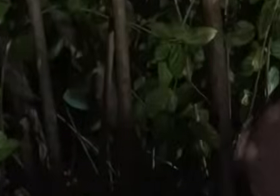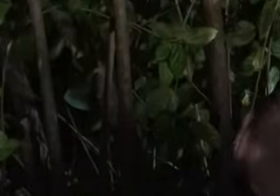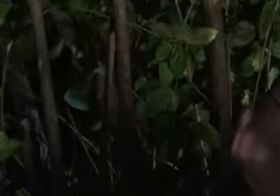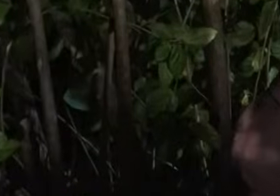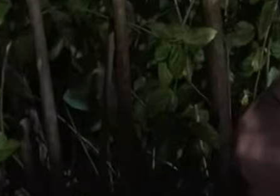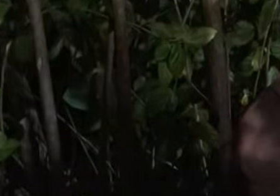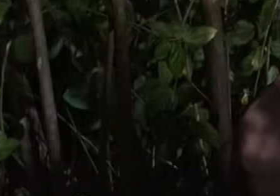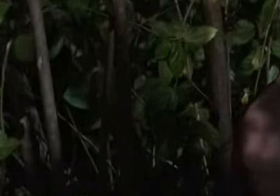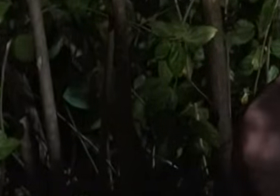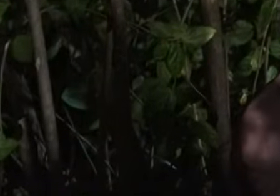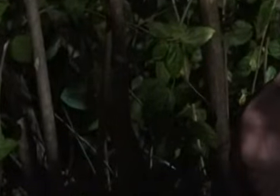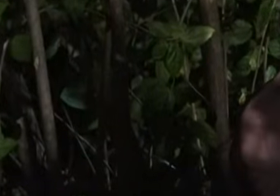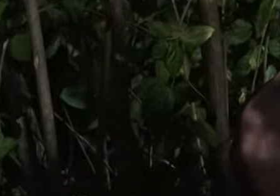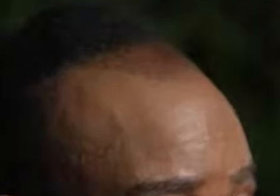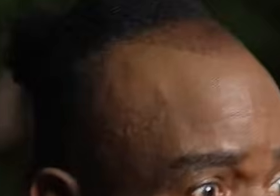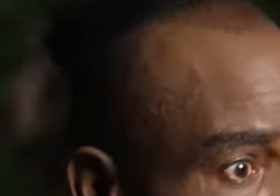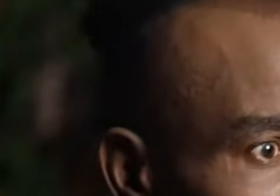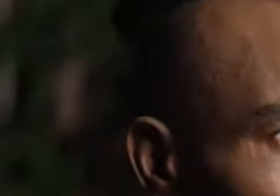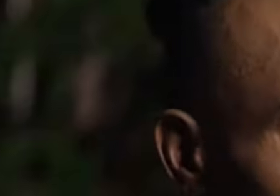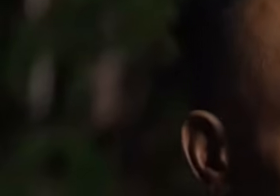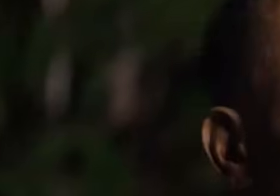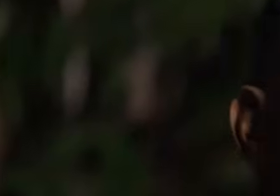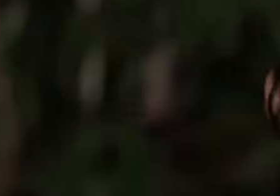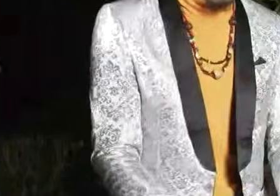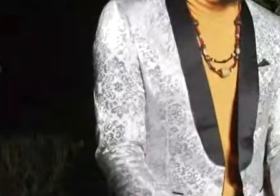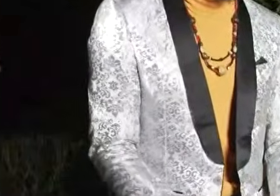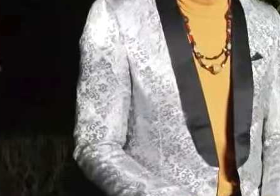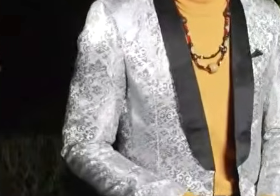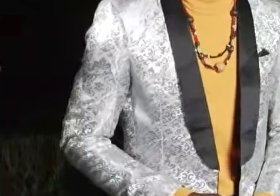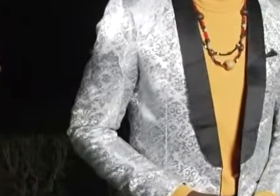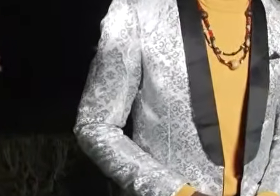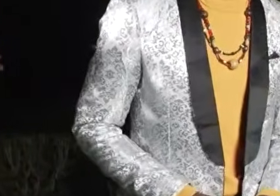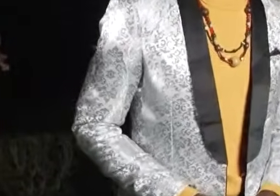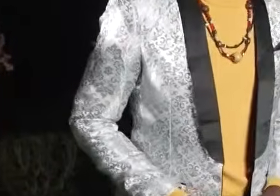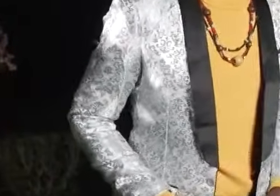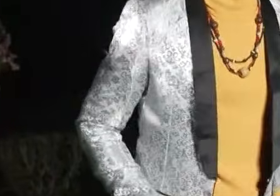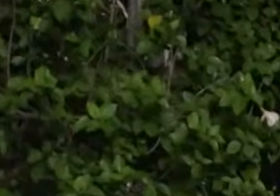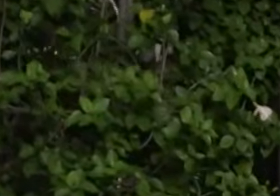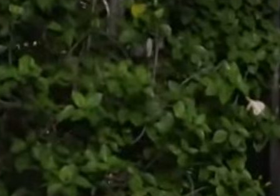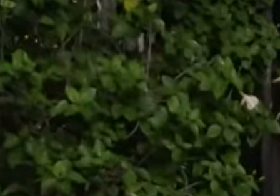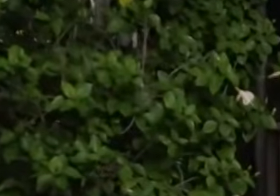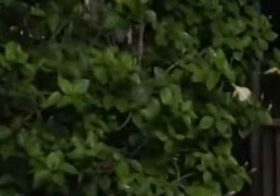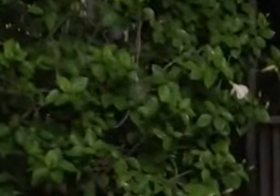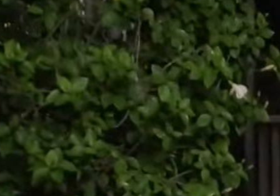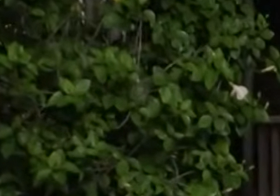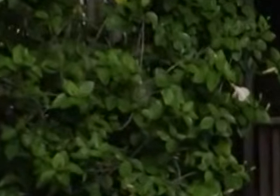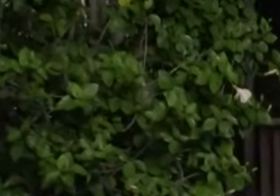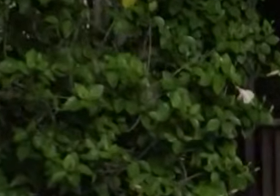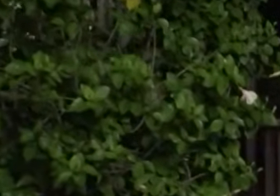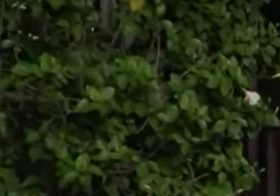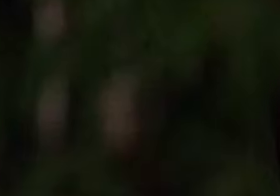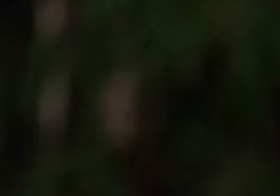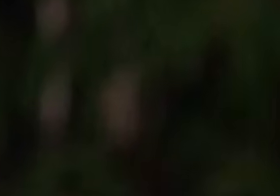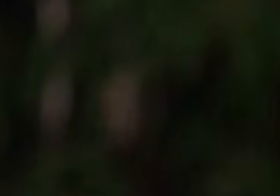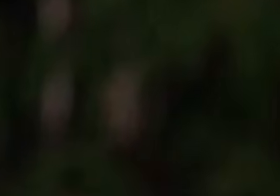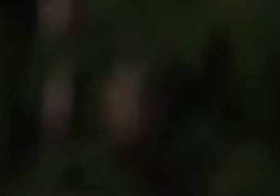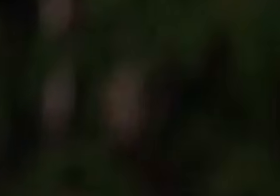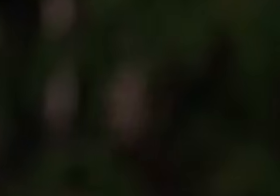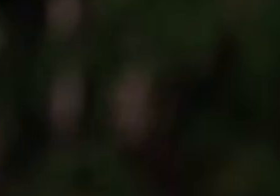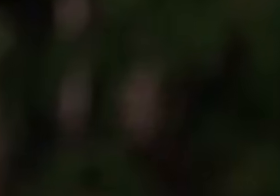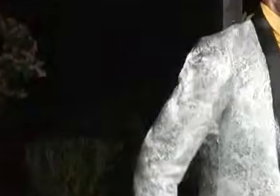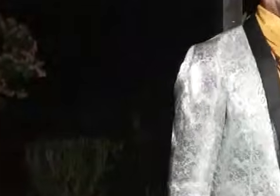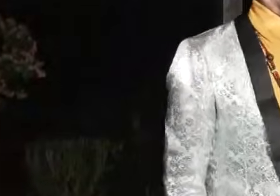some out of place. Her body look good, but not in her face. Man chat her out and take her to